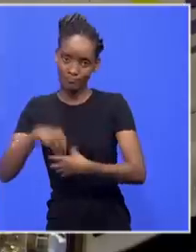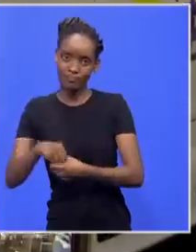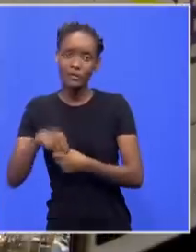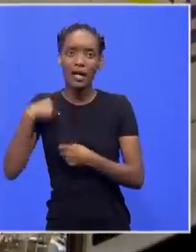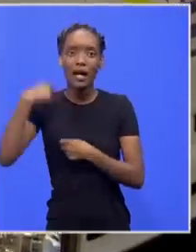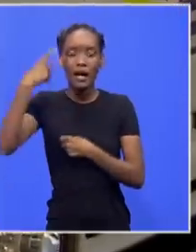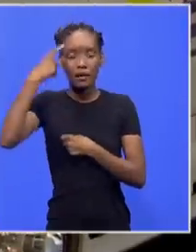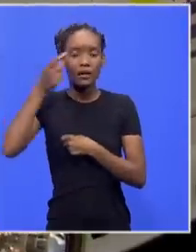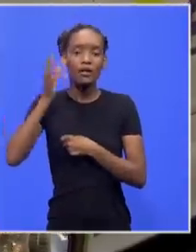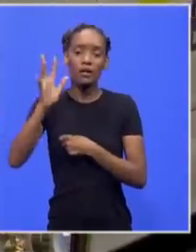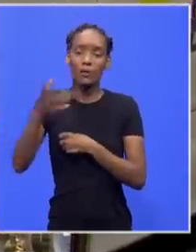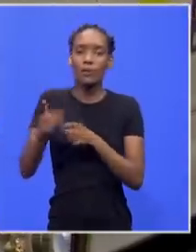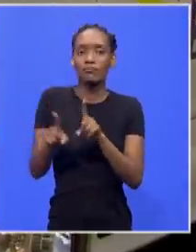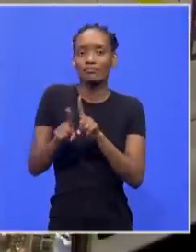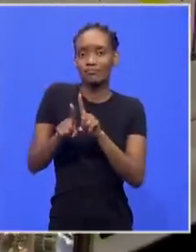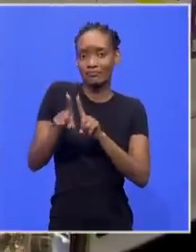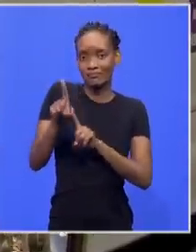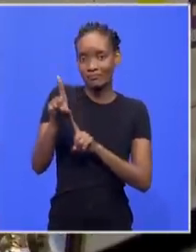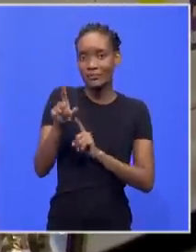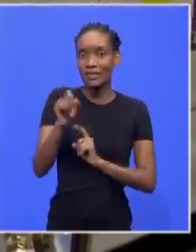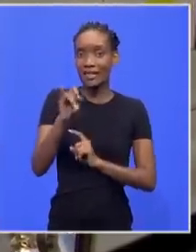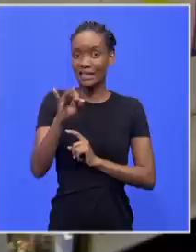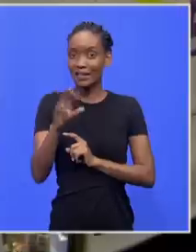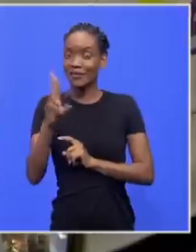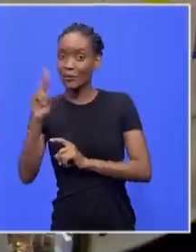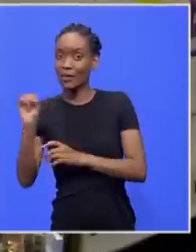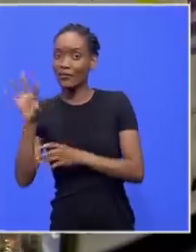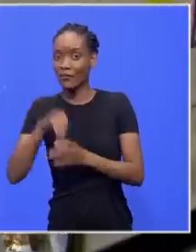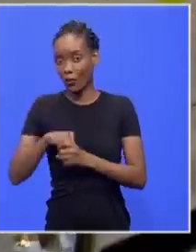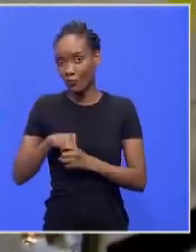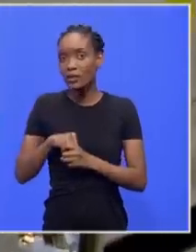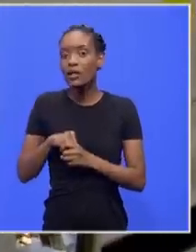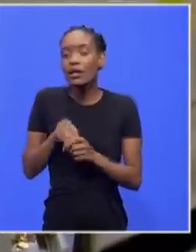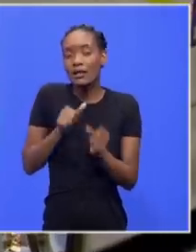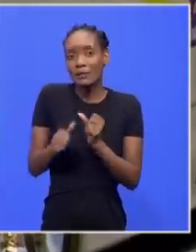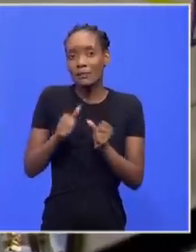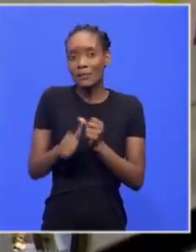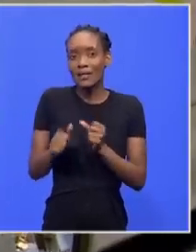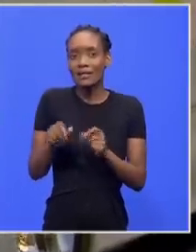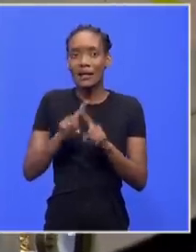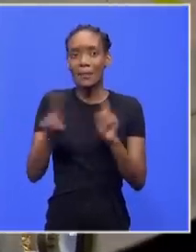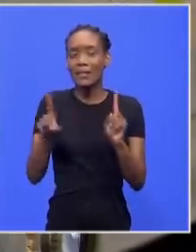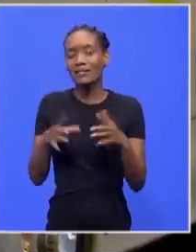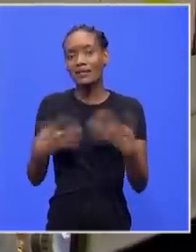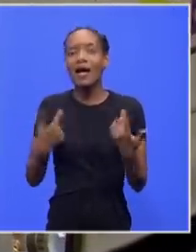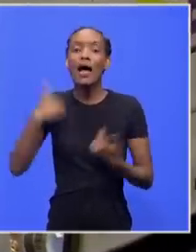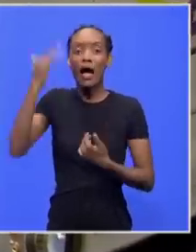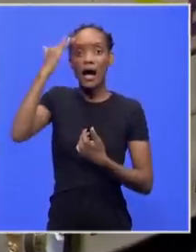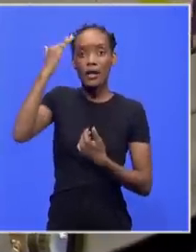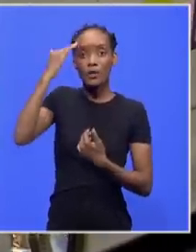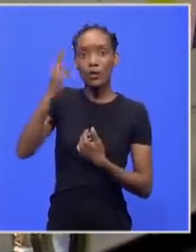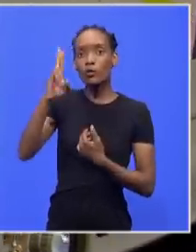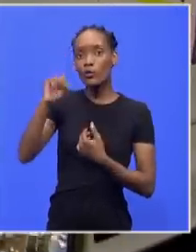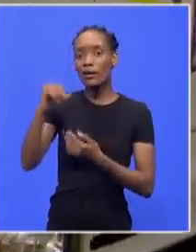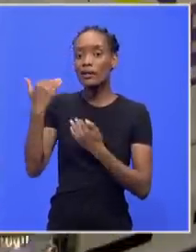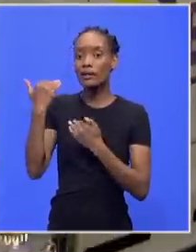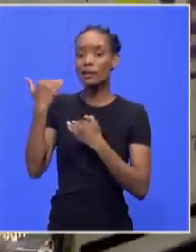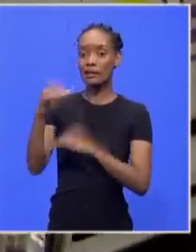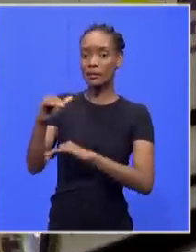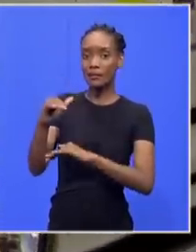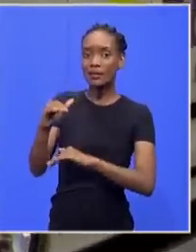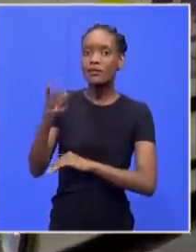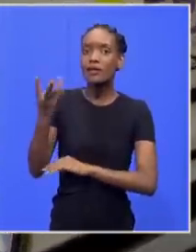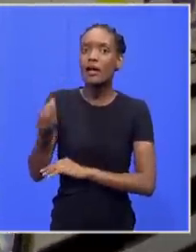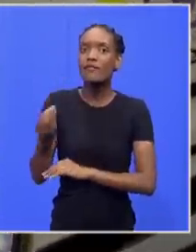a difference if the UN played a bigger role. I know they're also limited in what they can do, of course, but